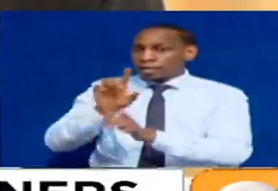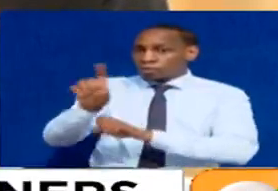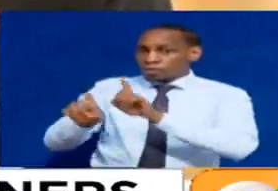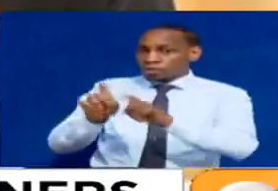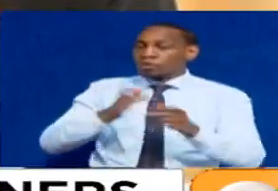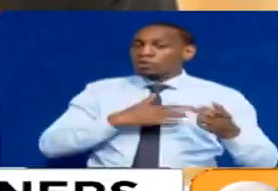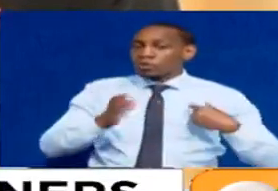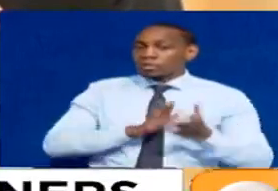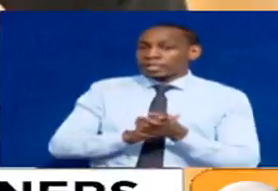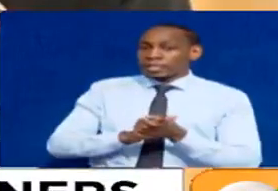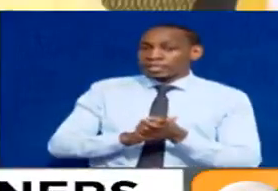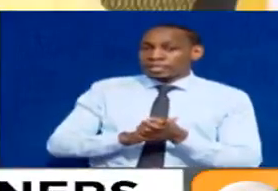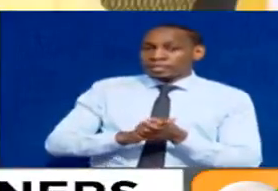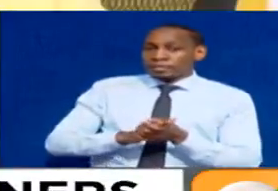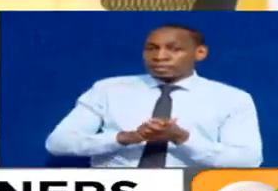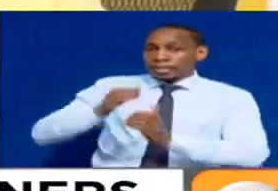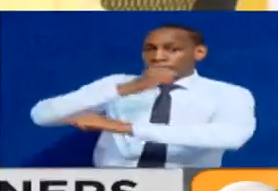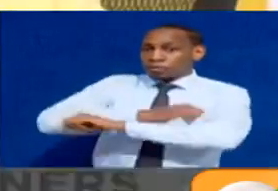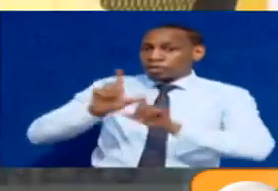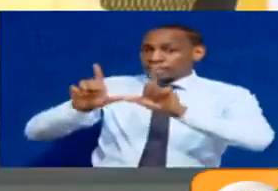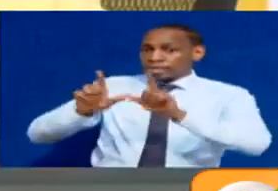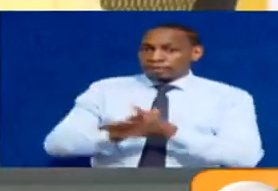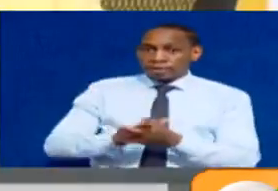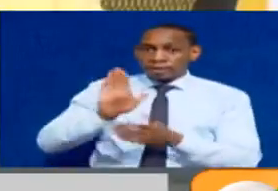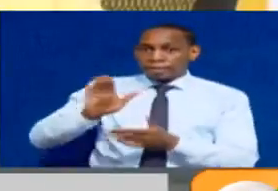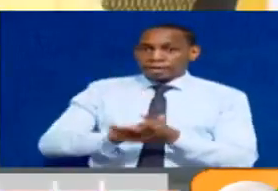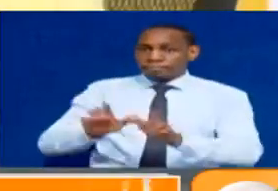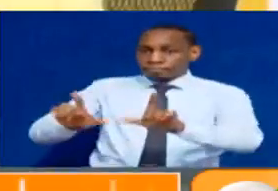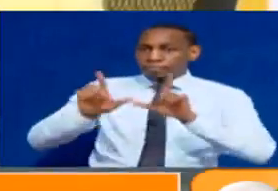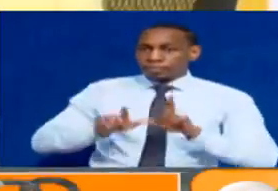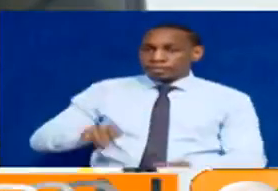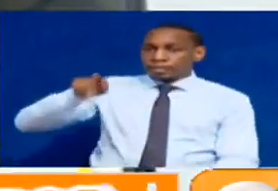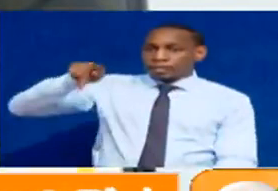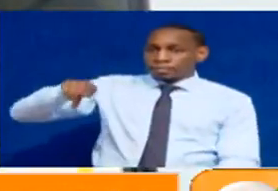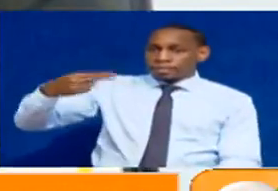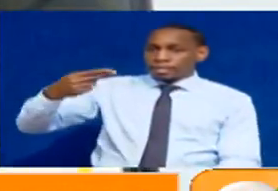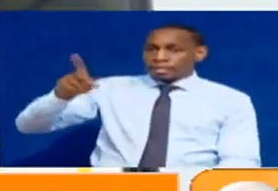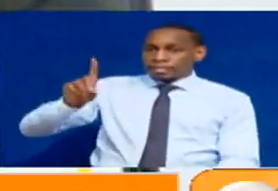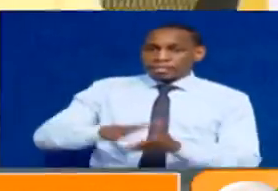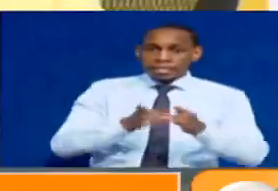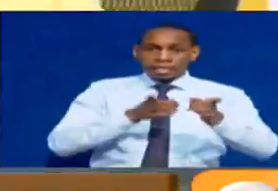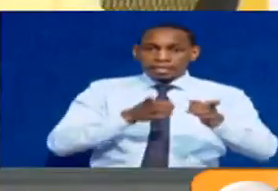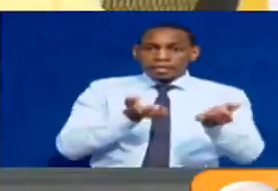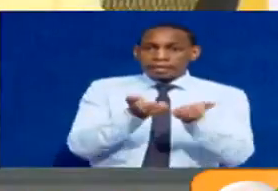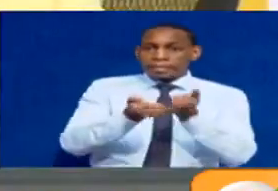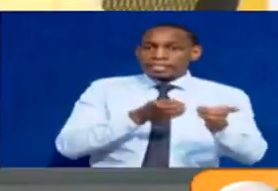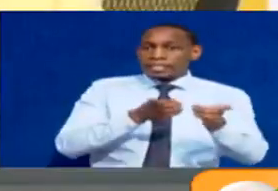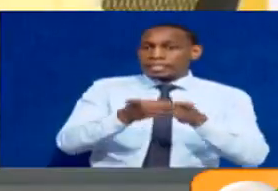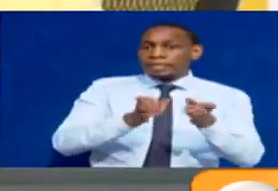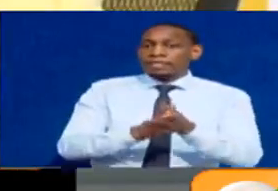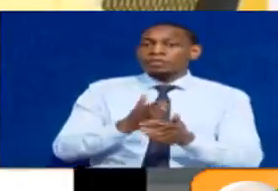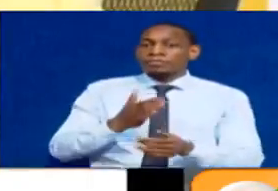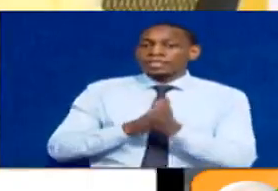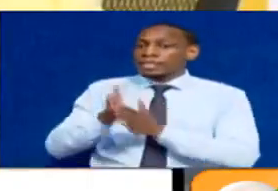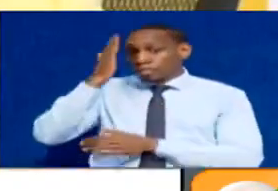questioned over his academic credentials. You then received your Doctor of Philosophy in Business Administration. So I'm curious to